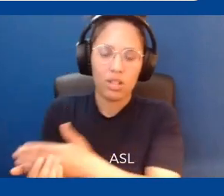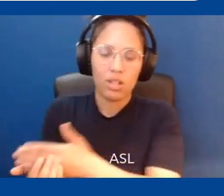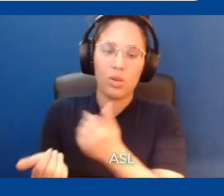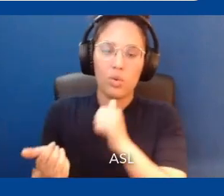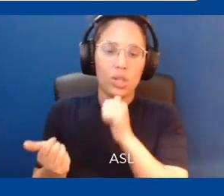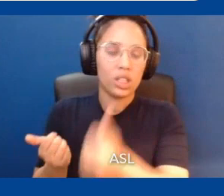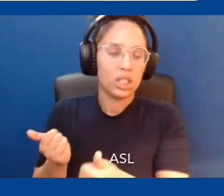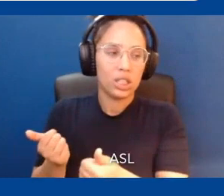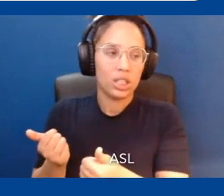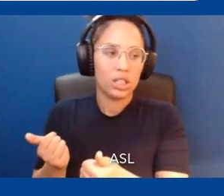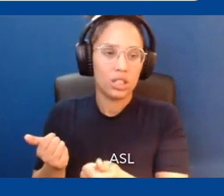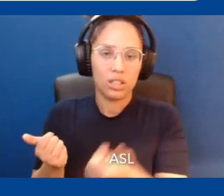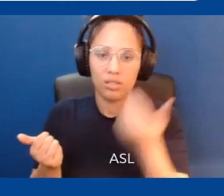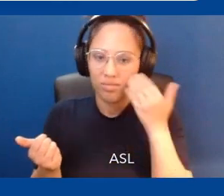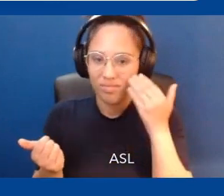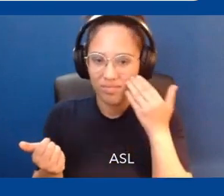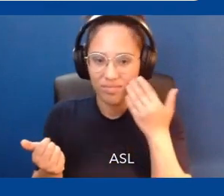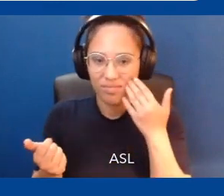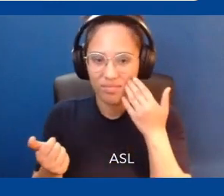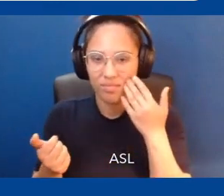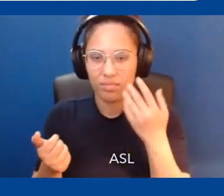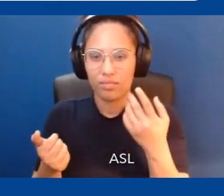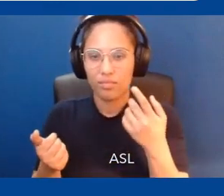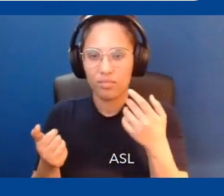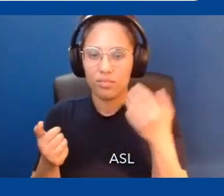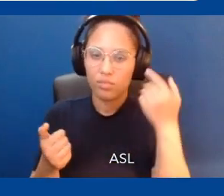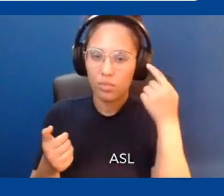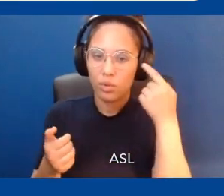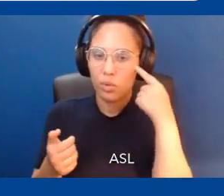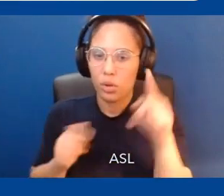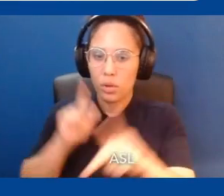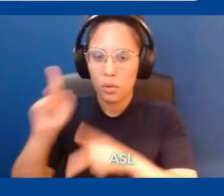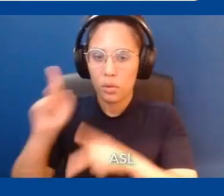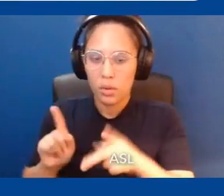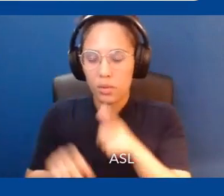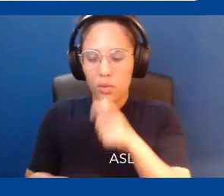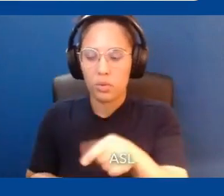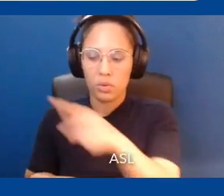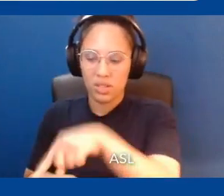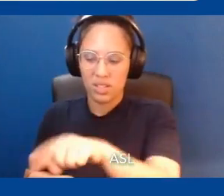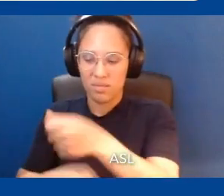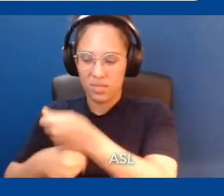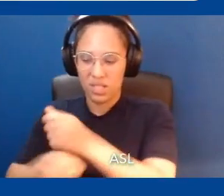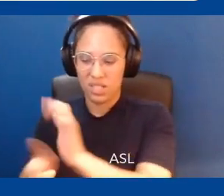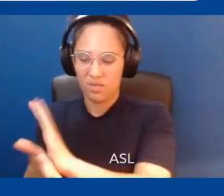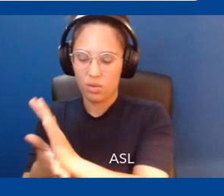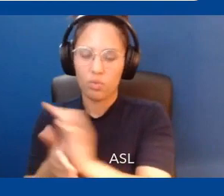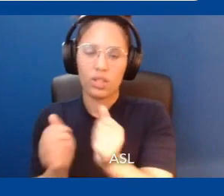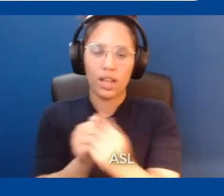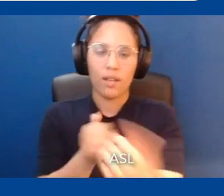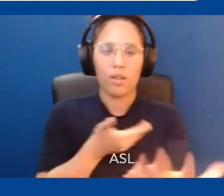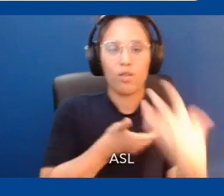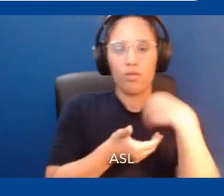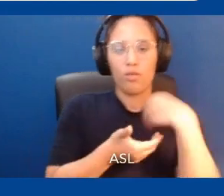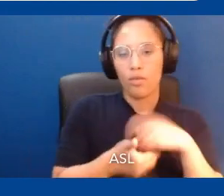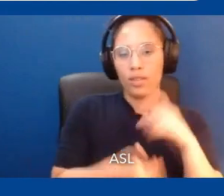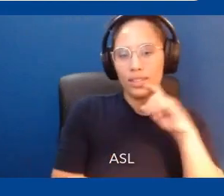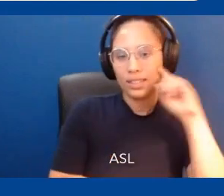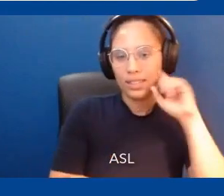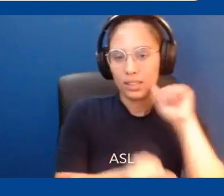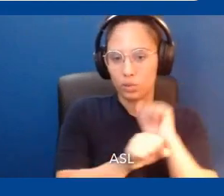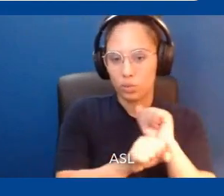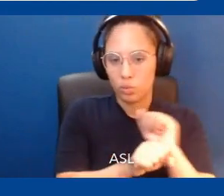like people who are making films without the community of sex workers. And we are, for the film, we